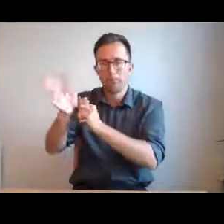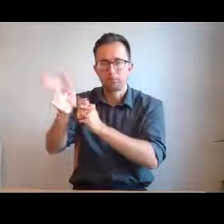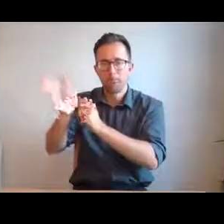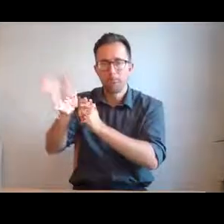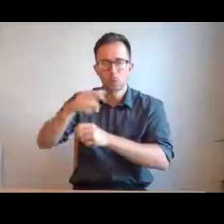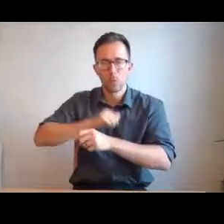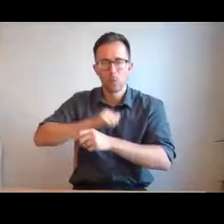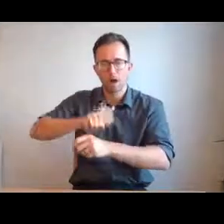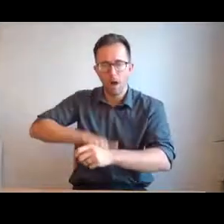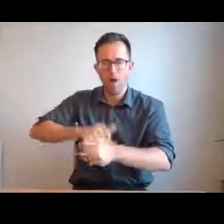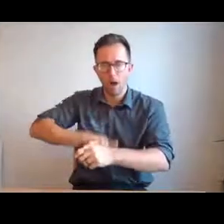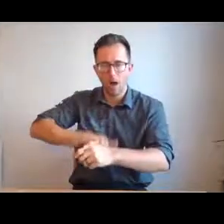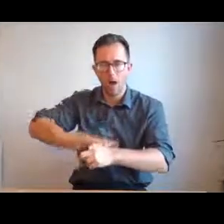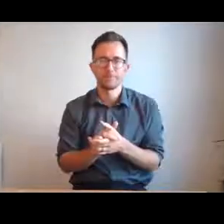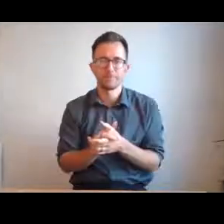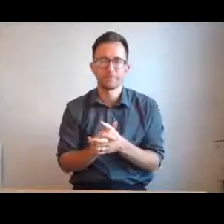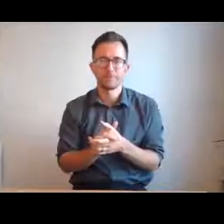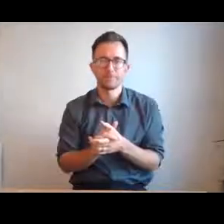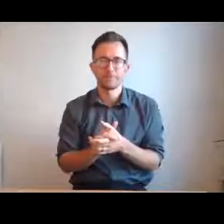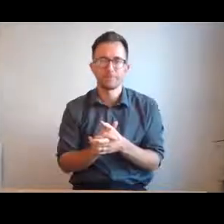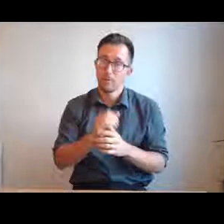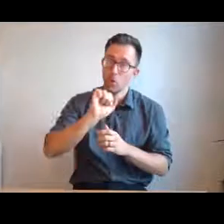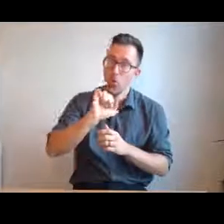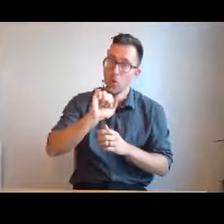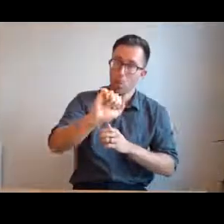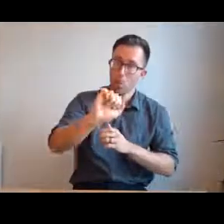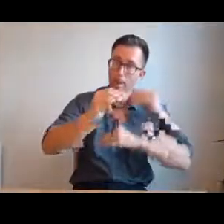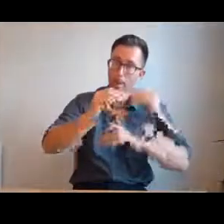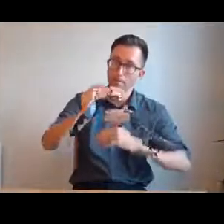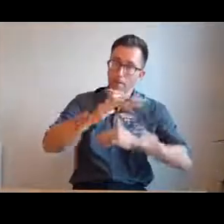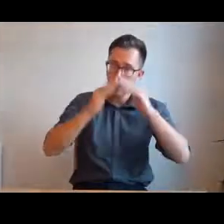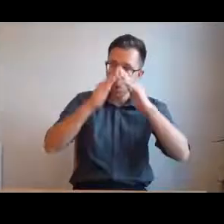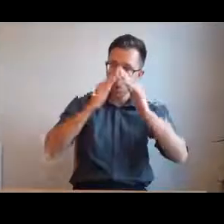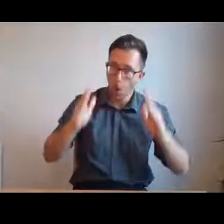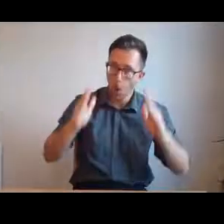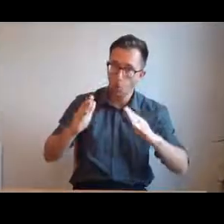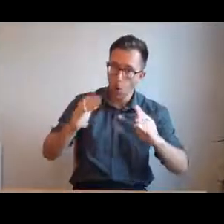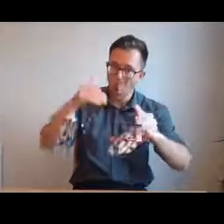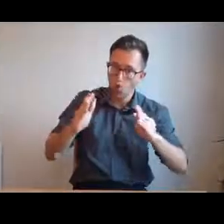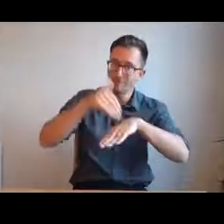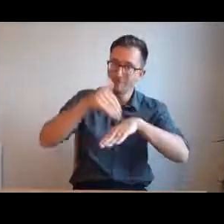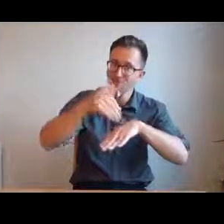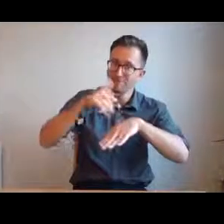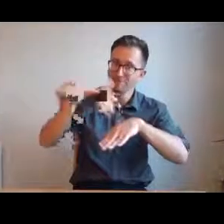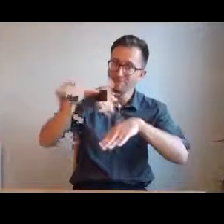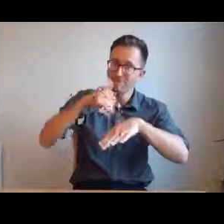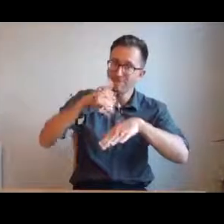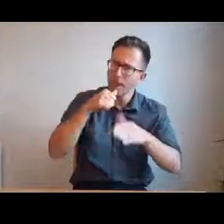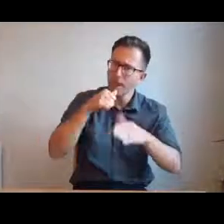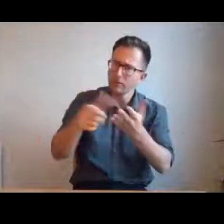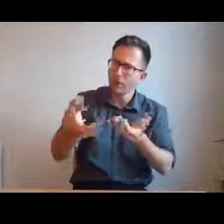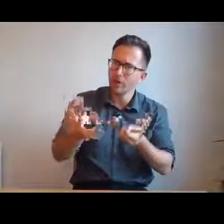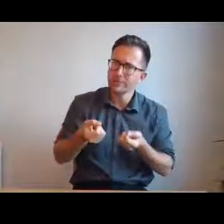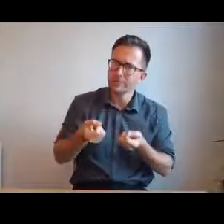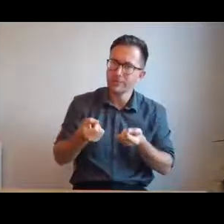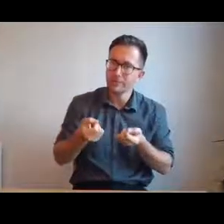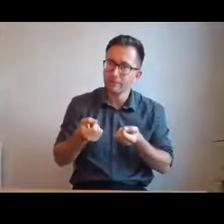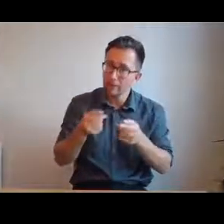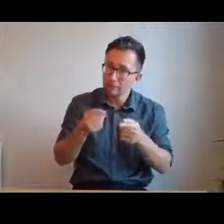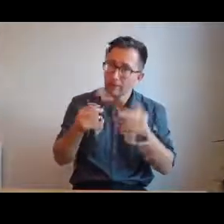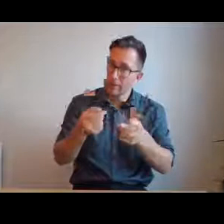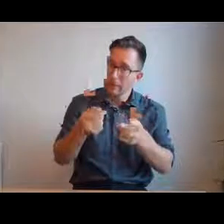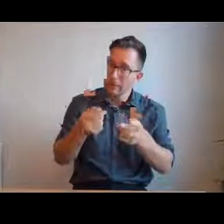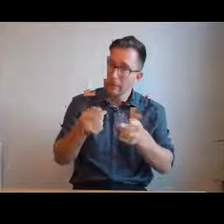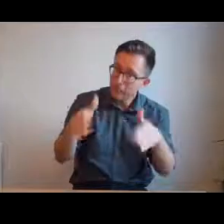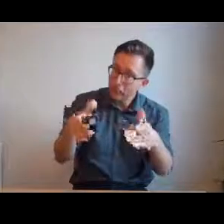complete. If your property is affected by the scheme, you should have been written to already. If you have received a letter, please